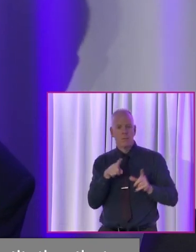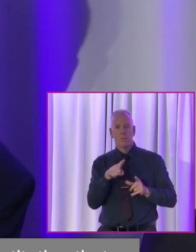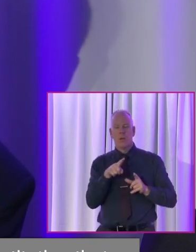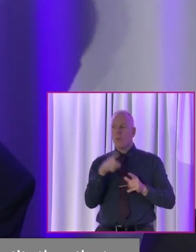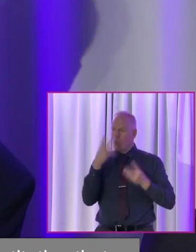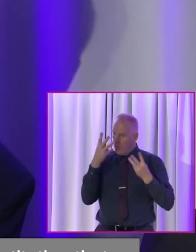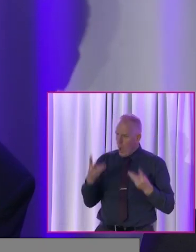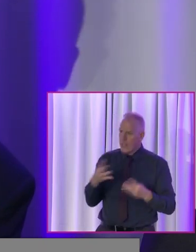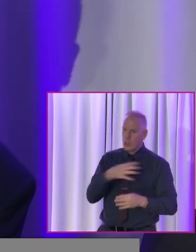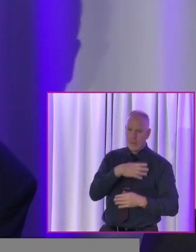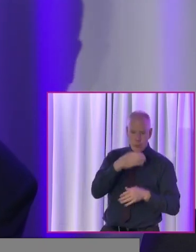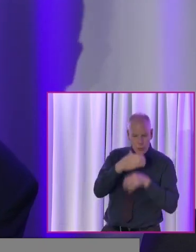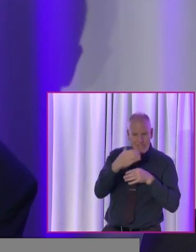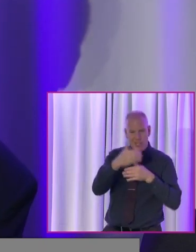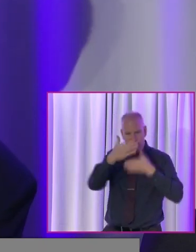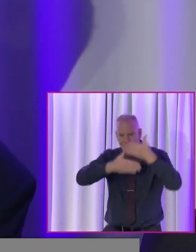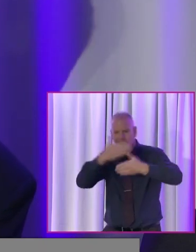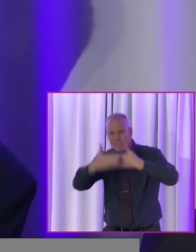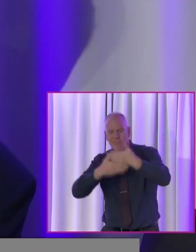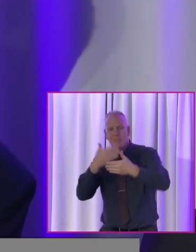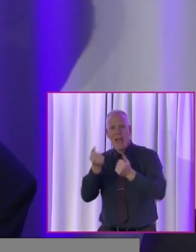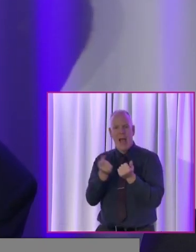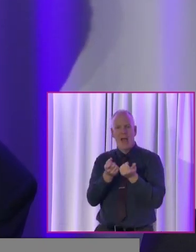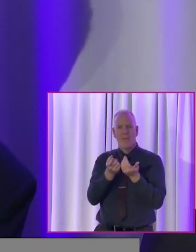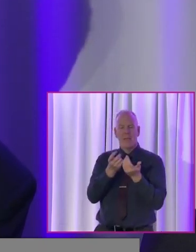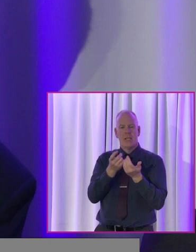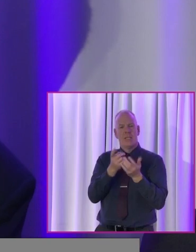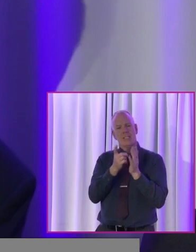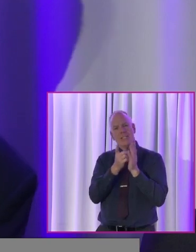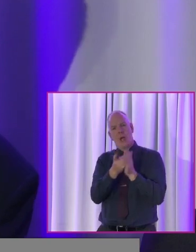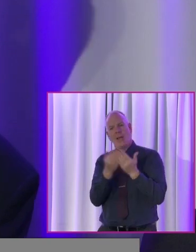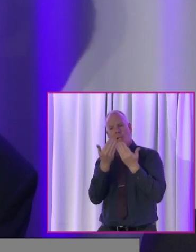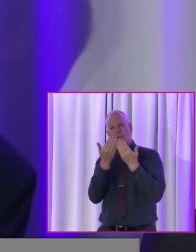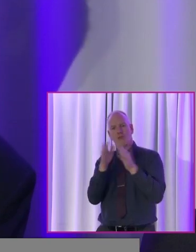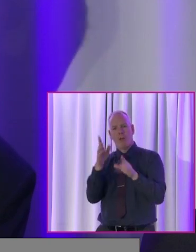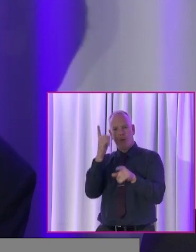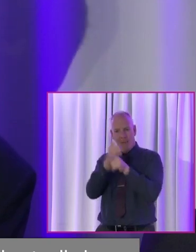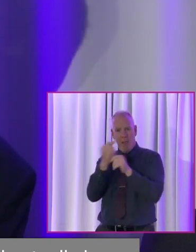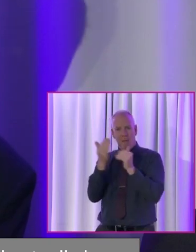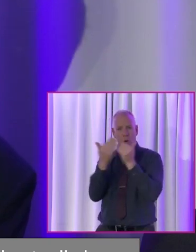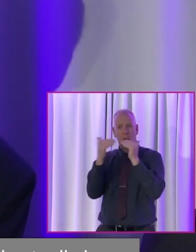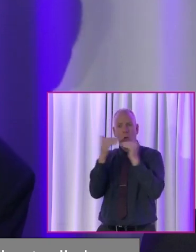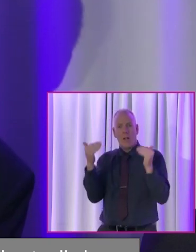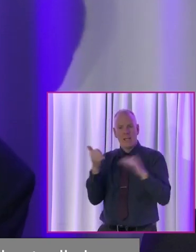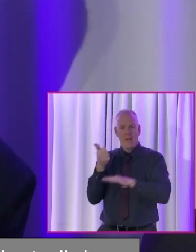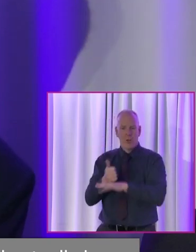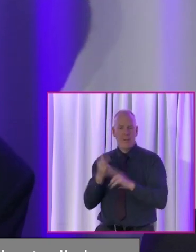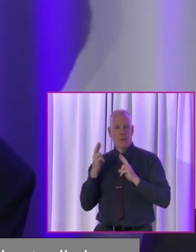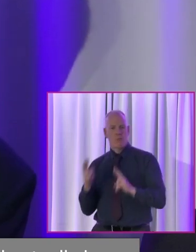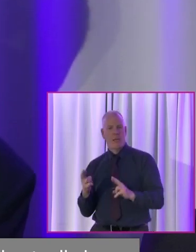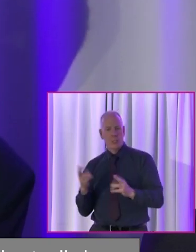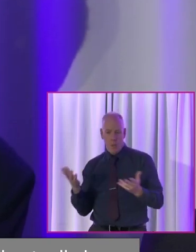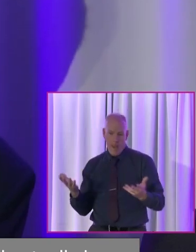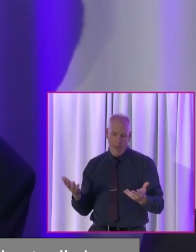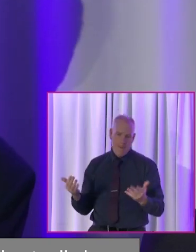to continue and actually to have a Directorate General on Equality and Fundamental Rights to really